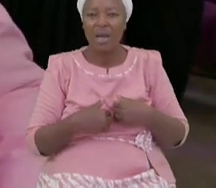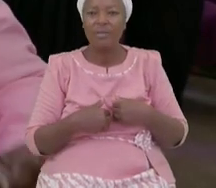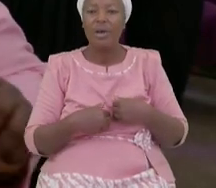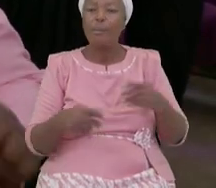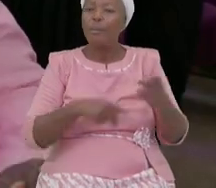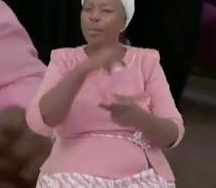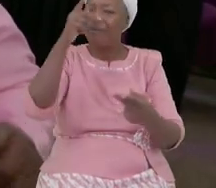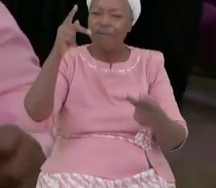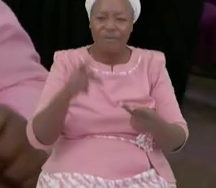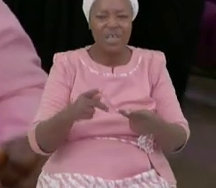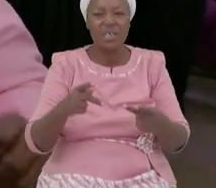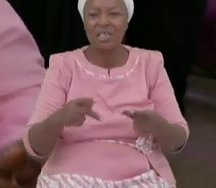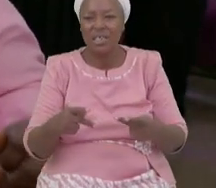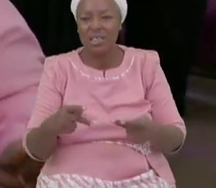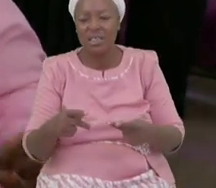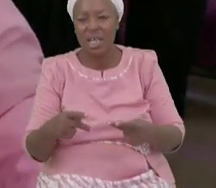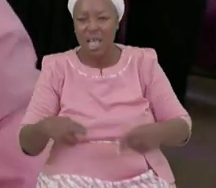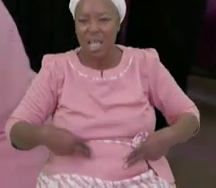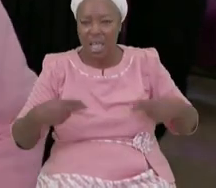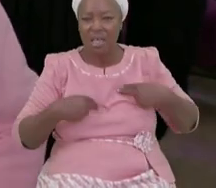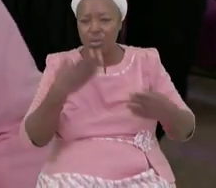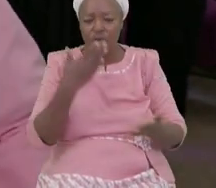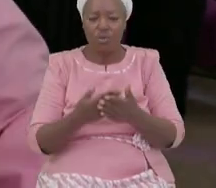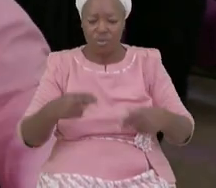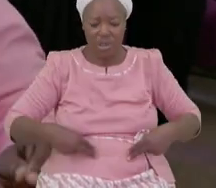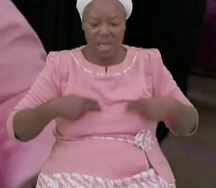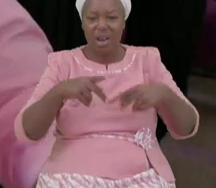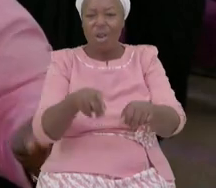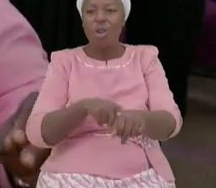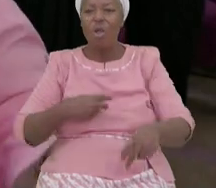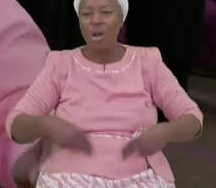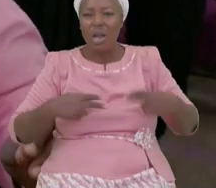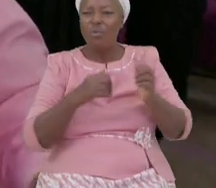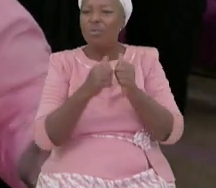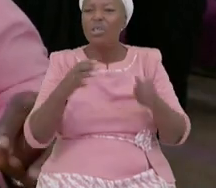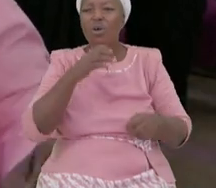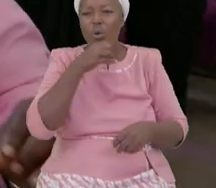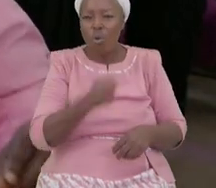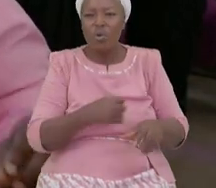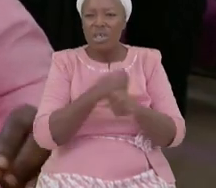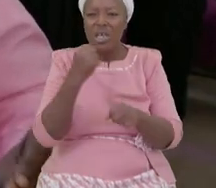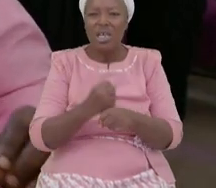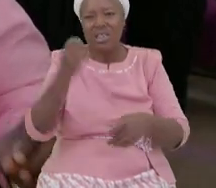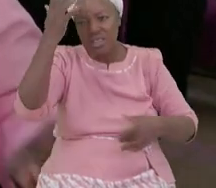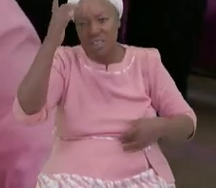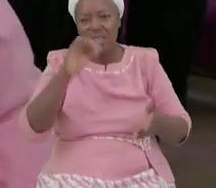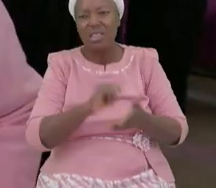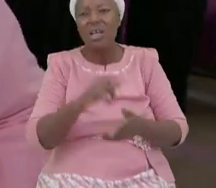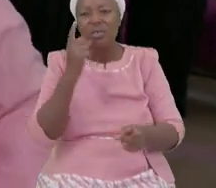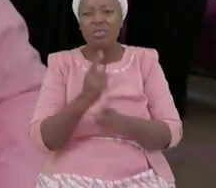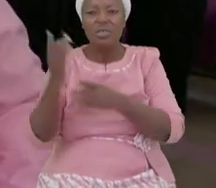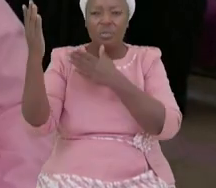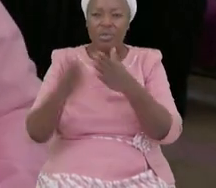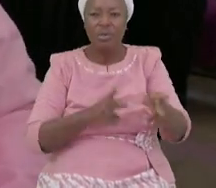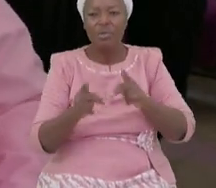health, good health, long life, without the old age diseases that just bring people